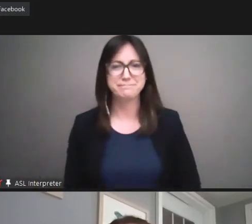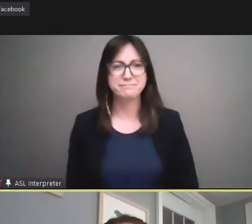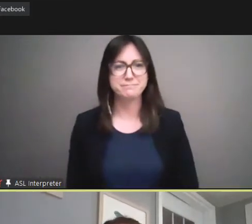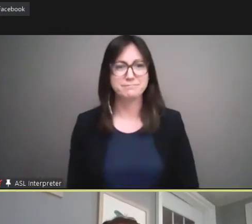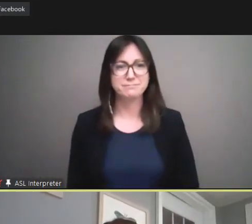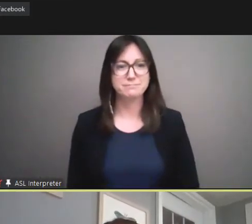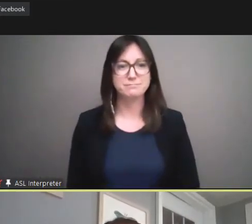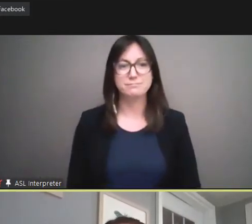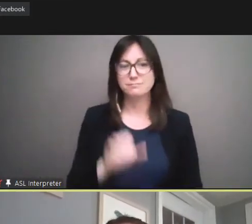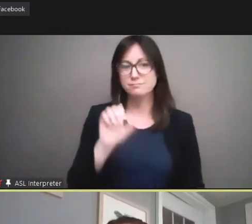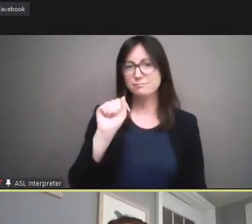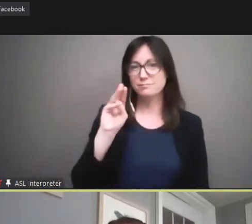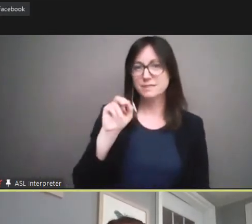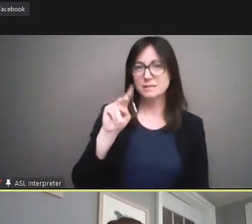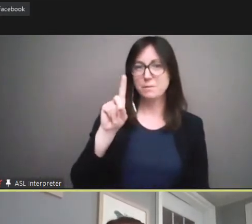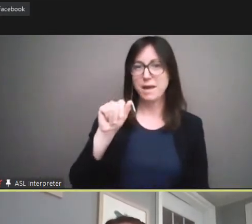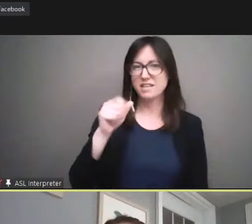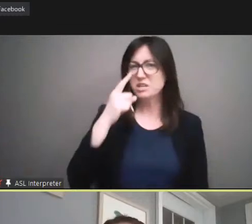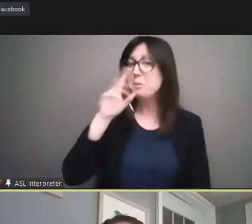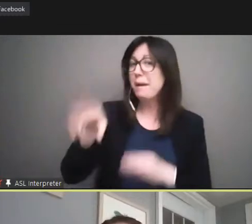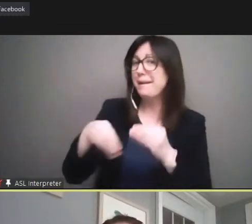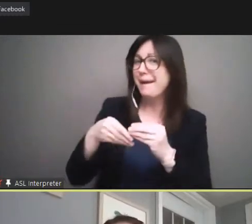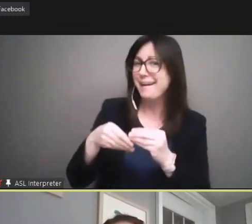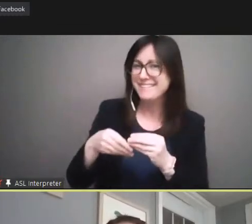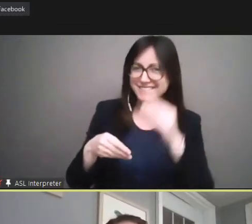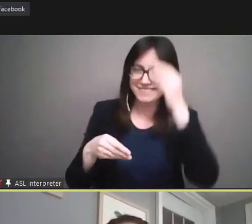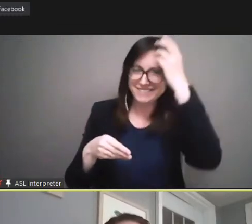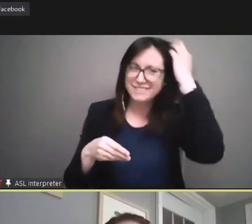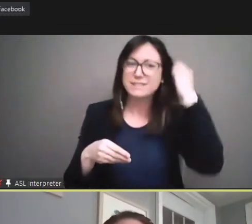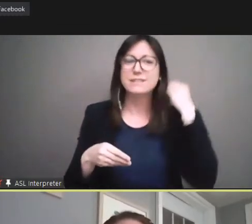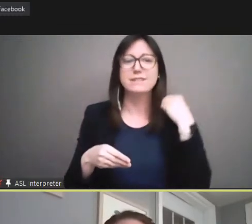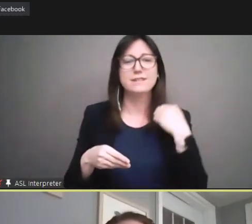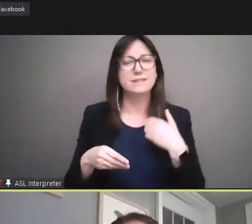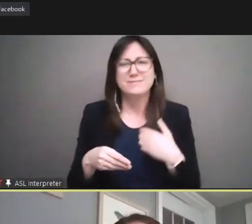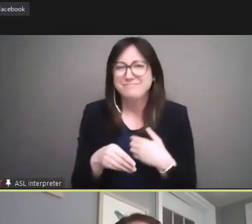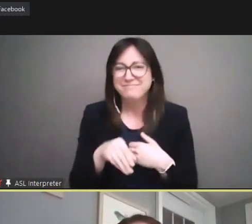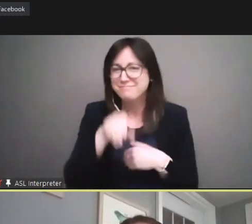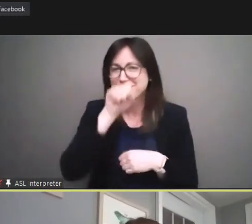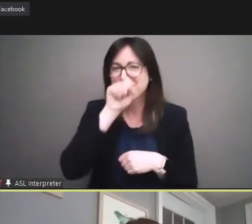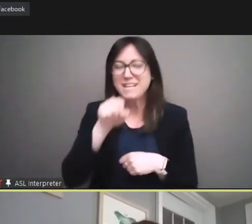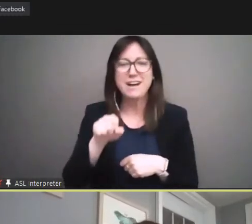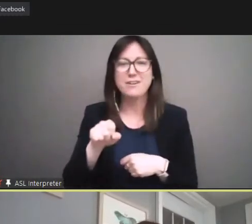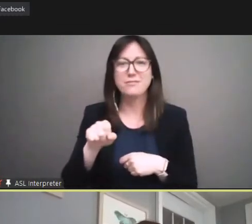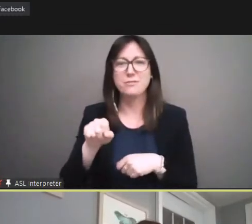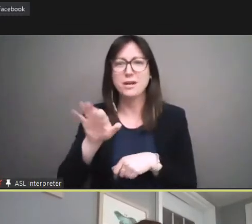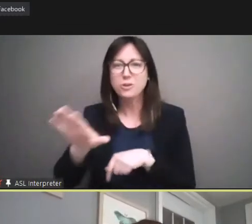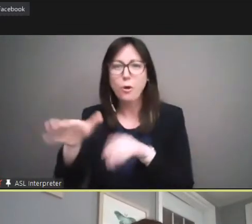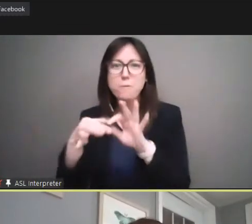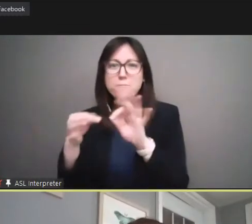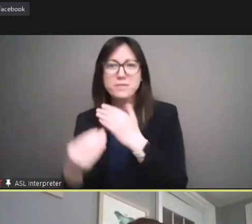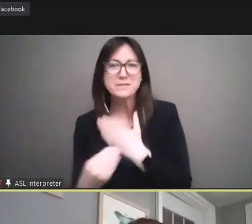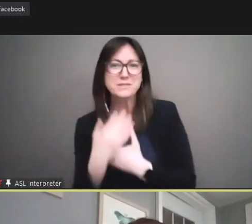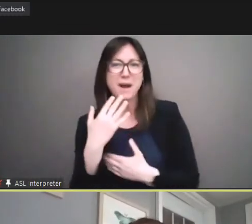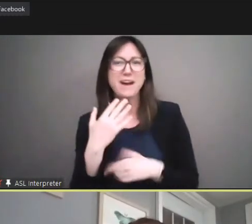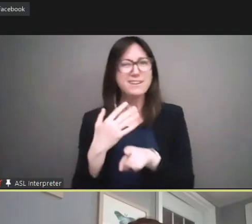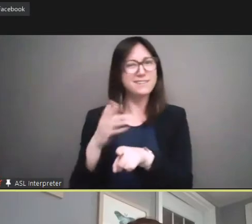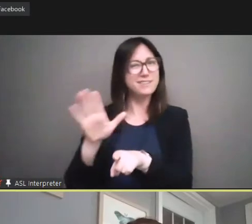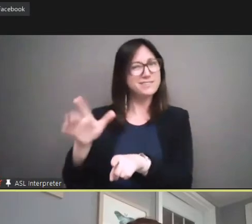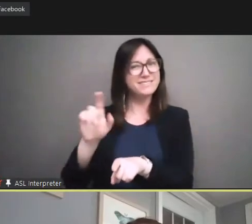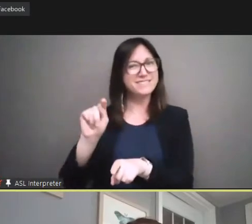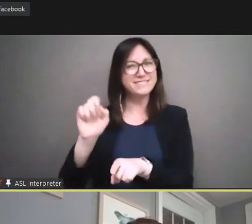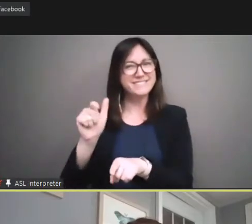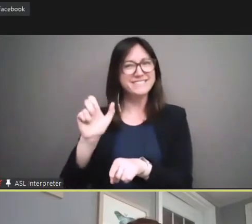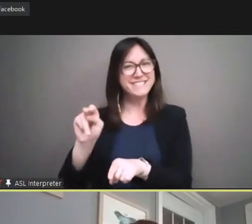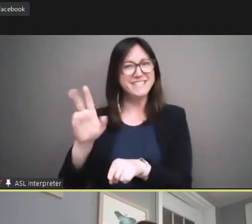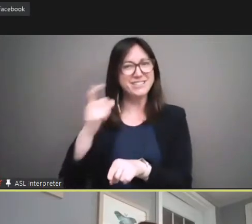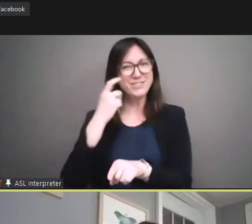If I could add one thing, I love when conversation is inspiring. And Tegan, I feel